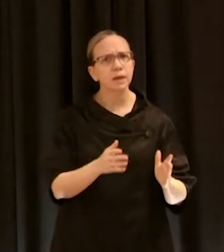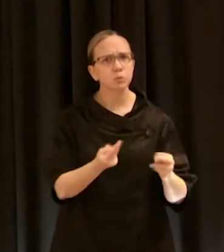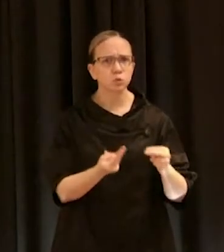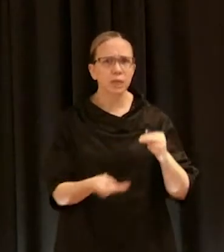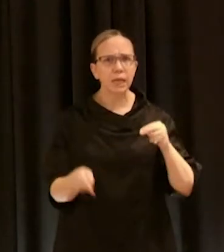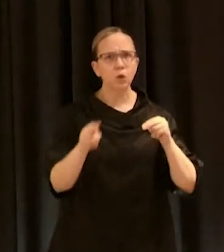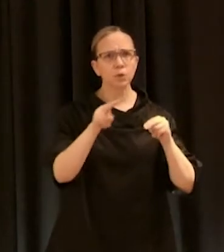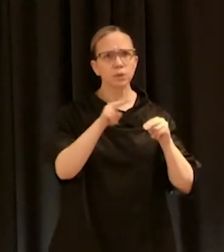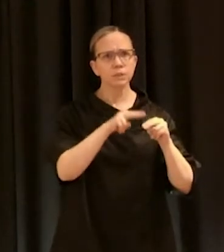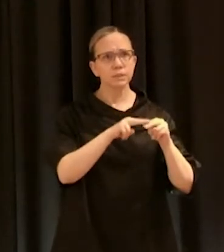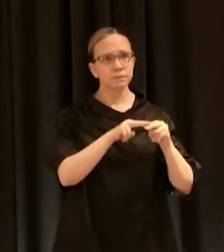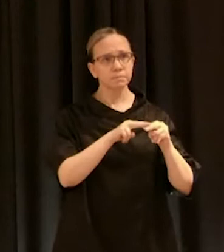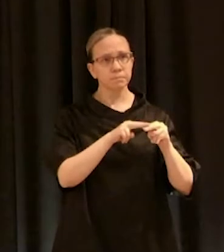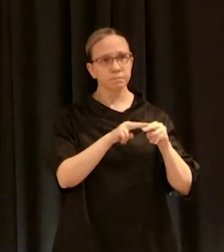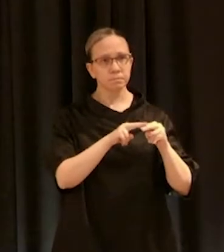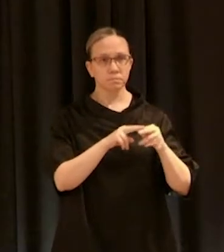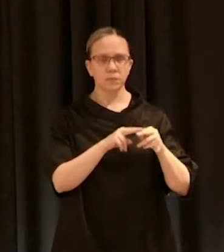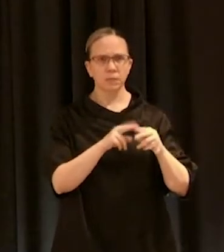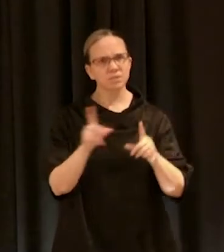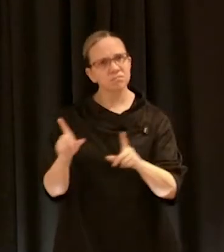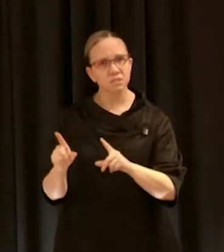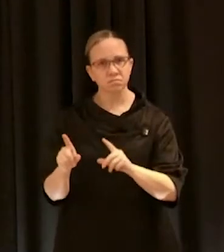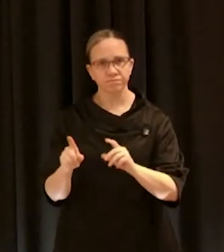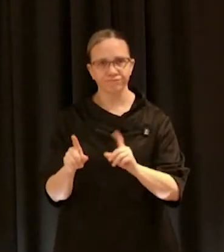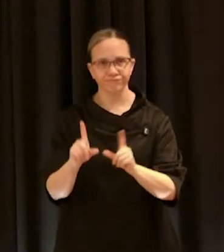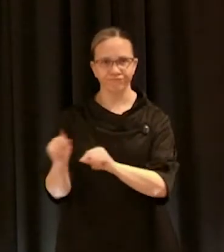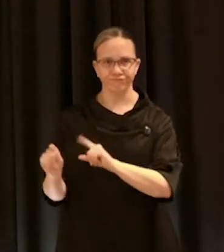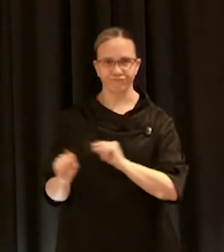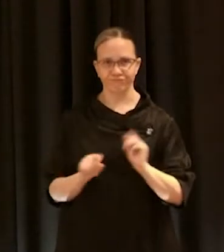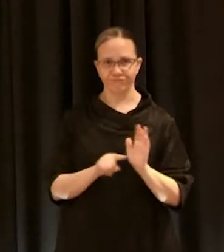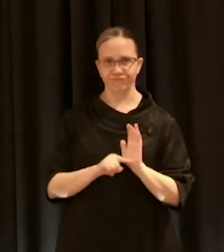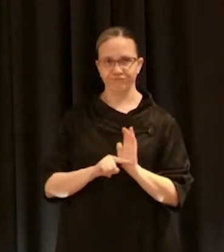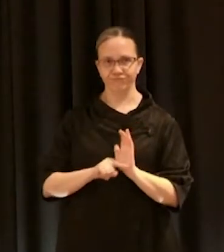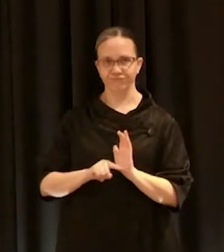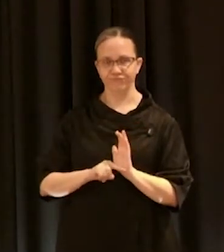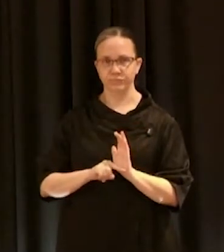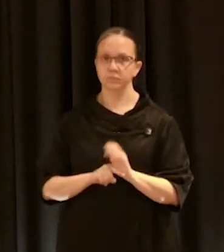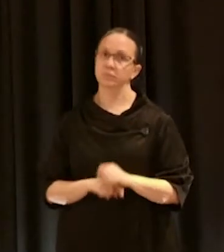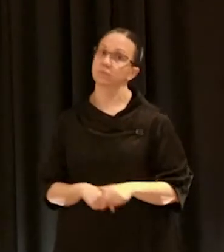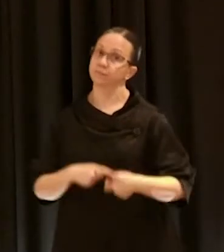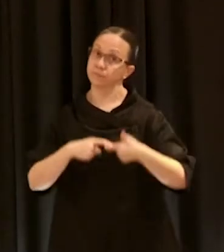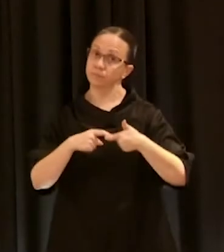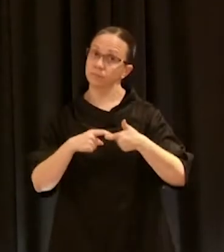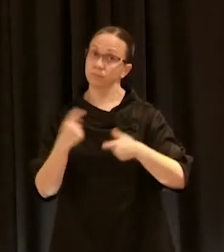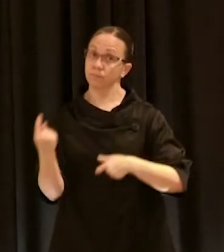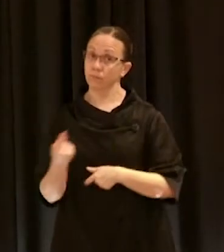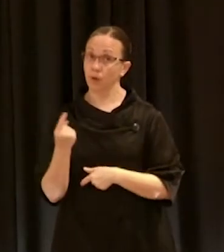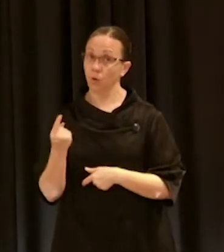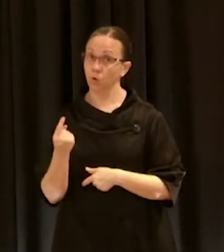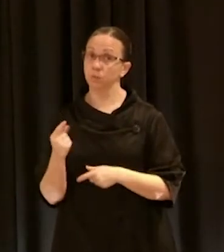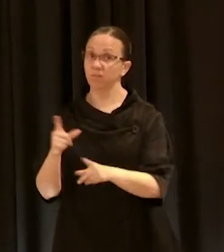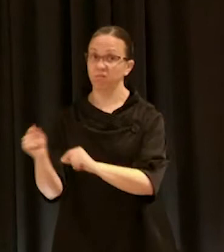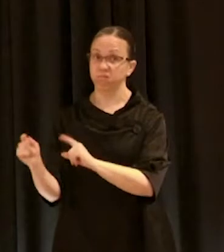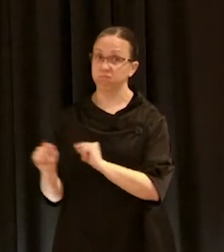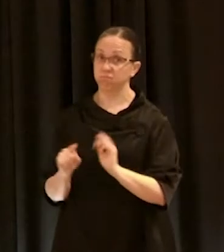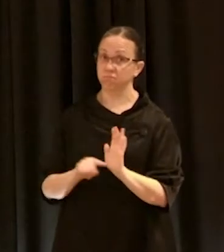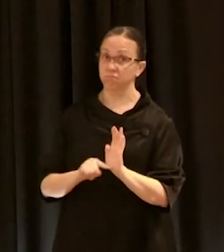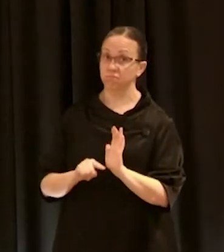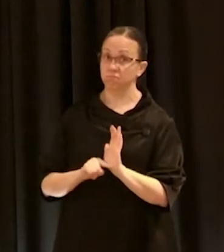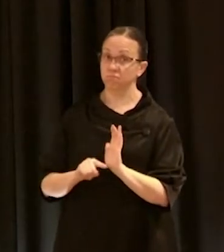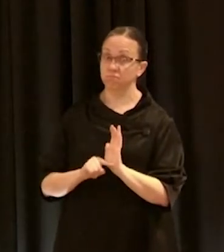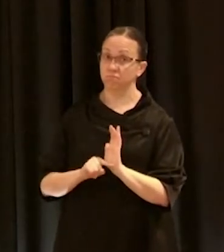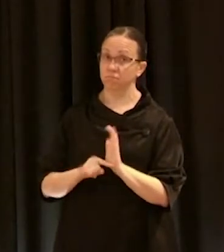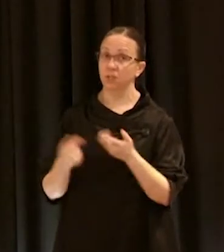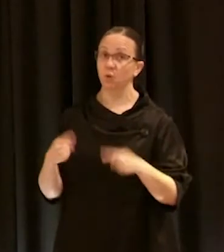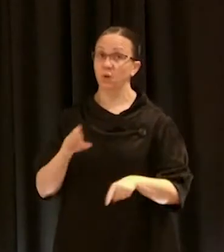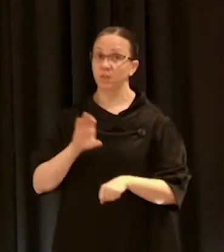was multiplied, there arose murmuring. There's always going to be some murmuring